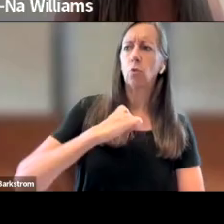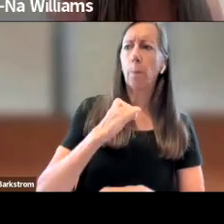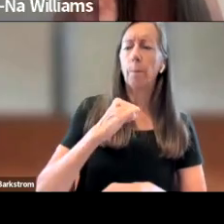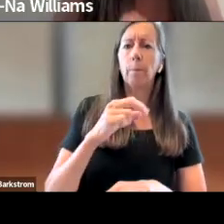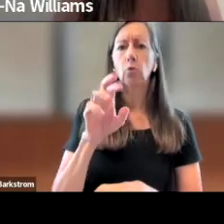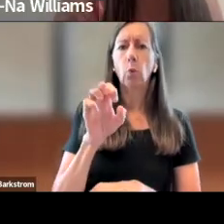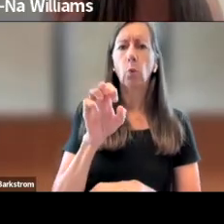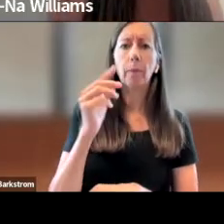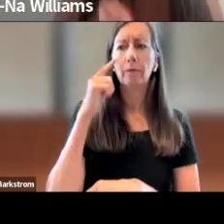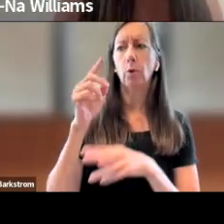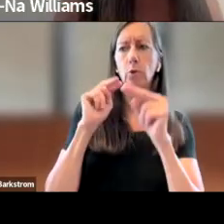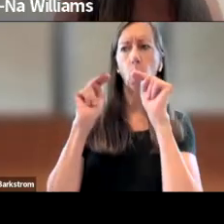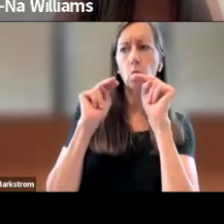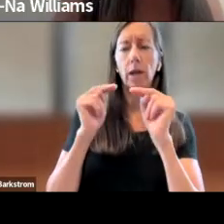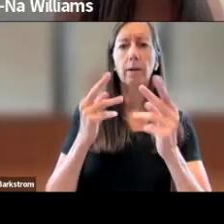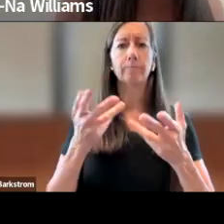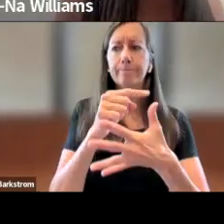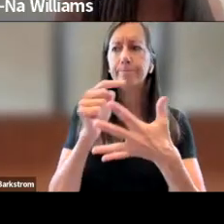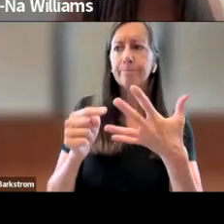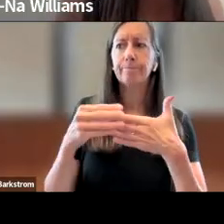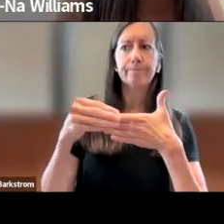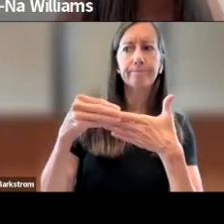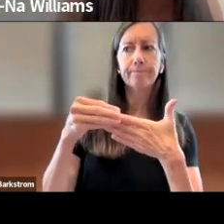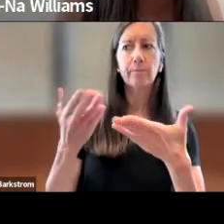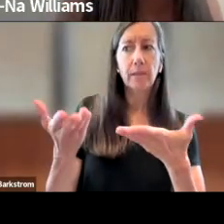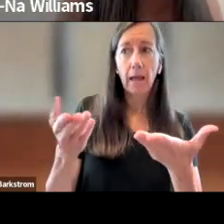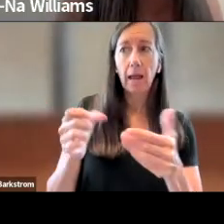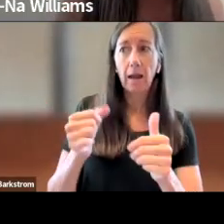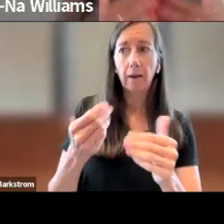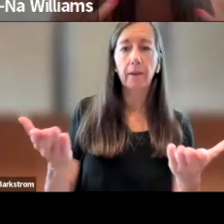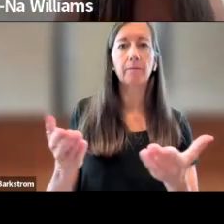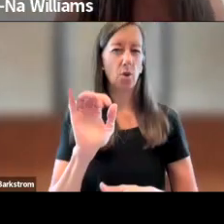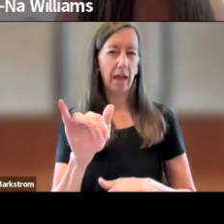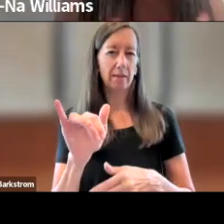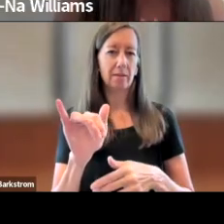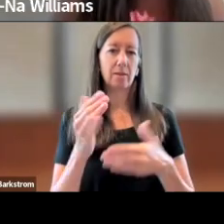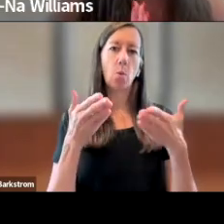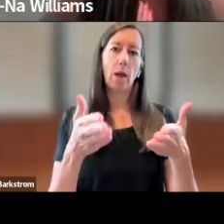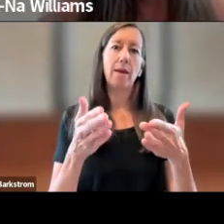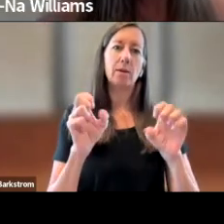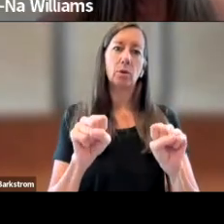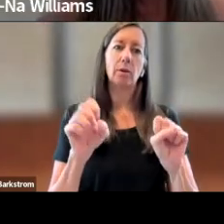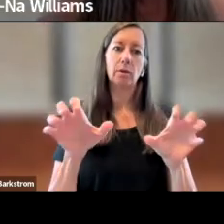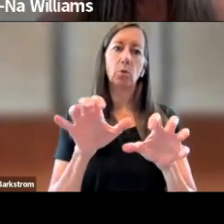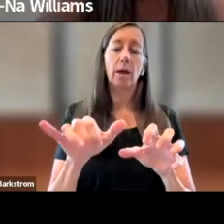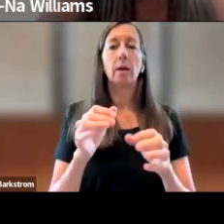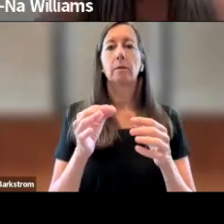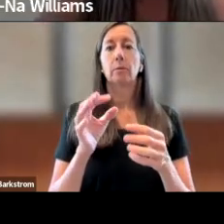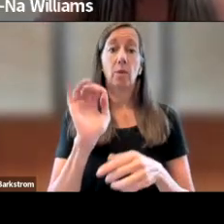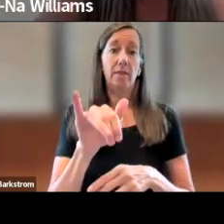three options when you're doing this particular technique. Does that make sense? I hope it does.